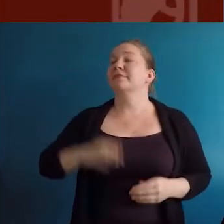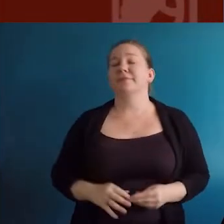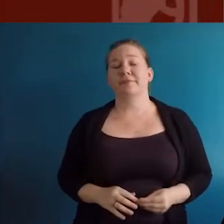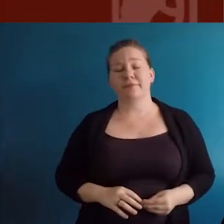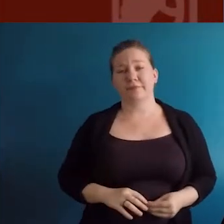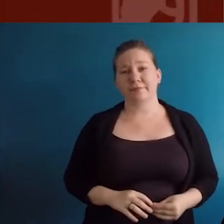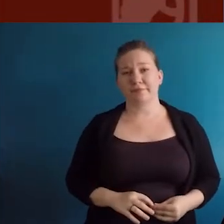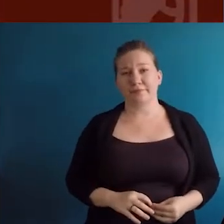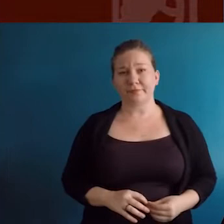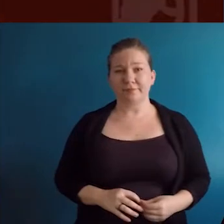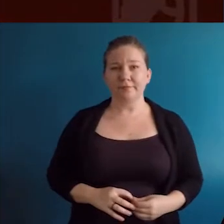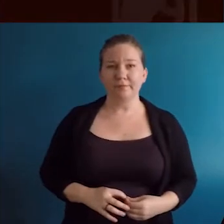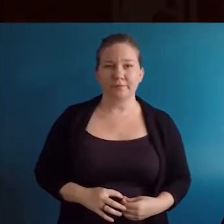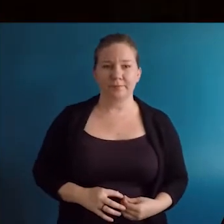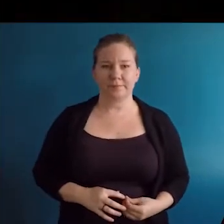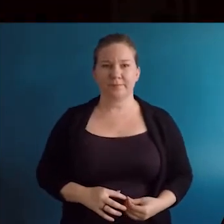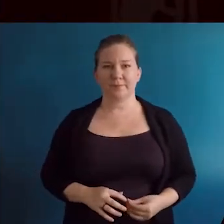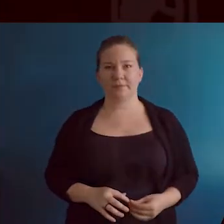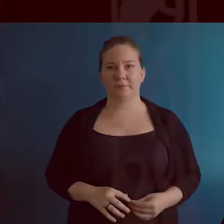to God.